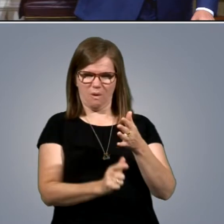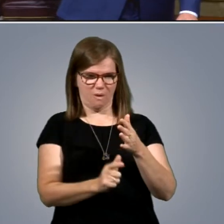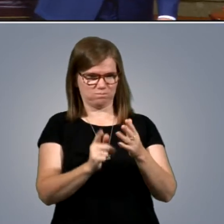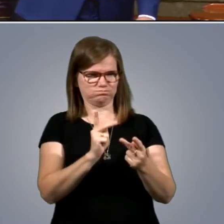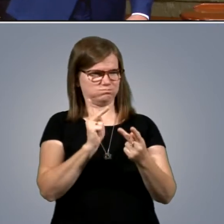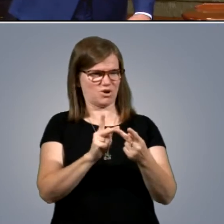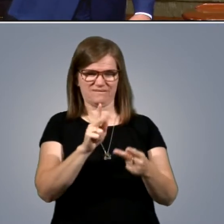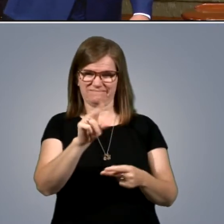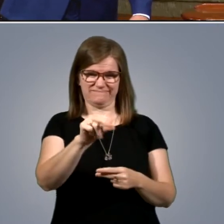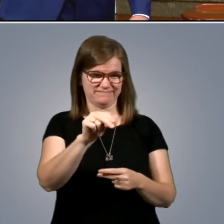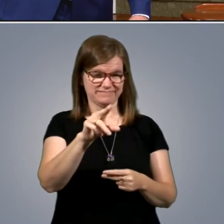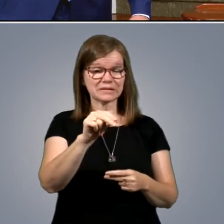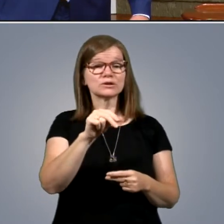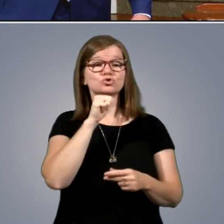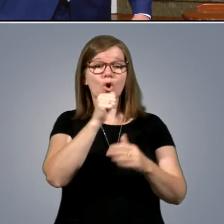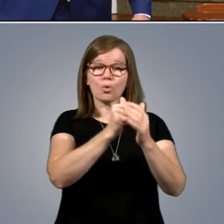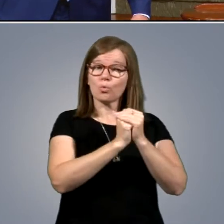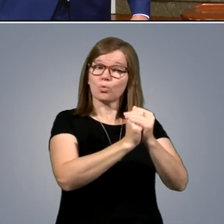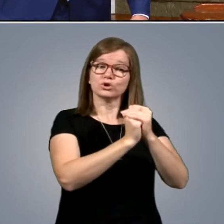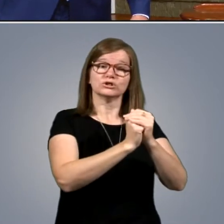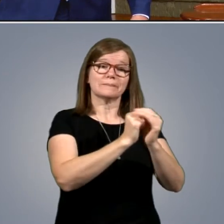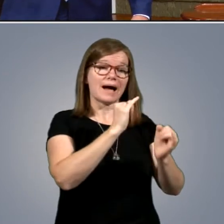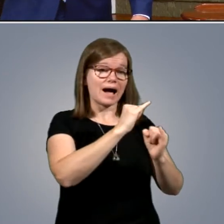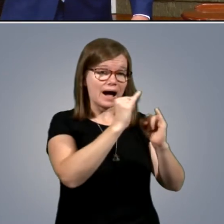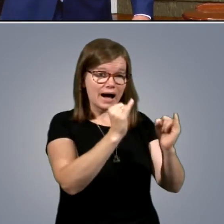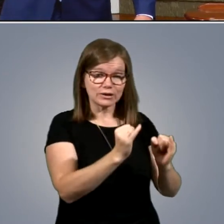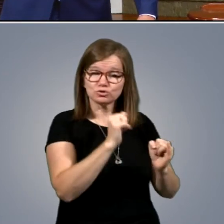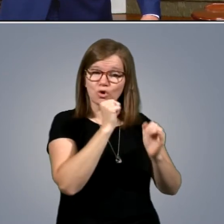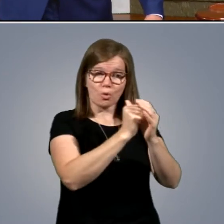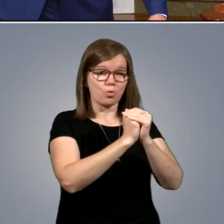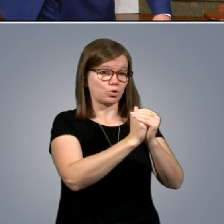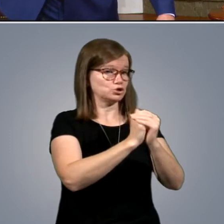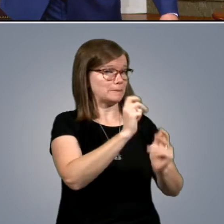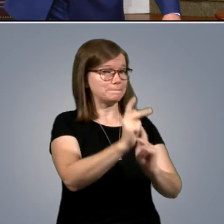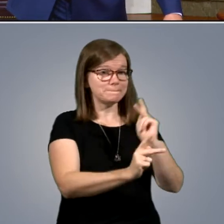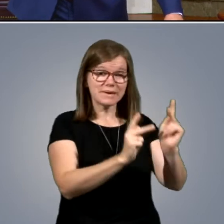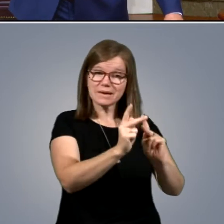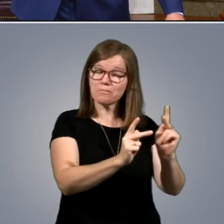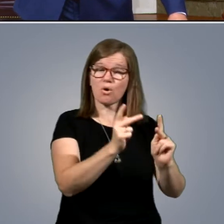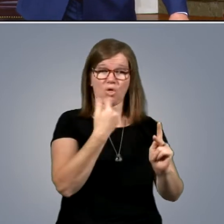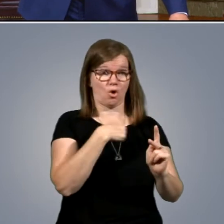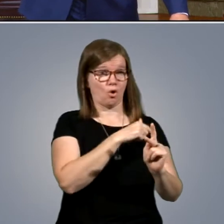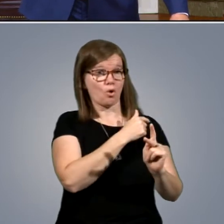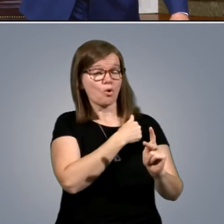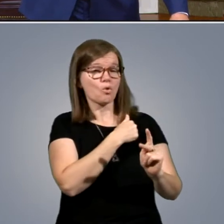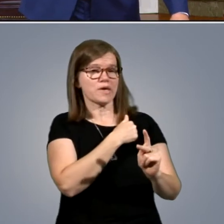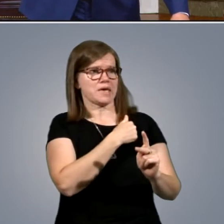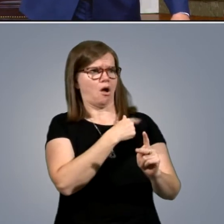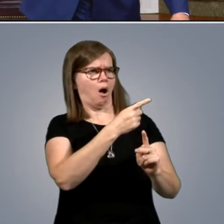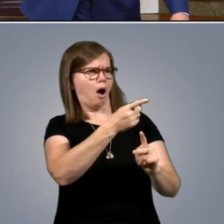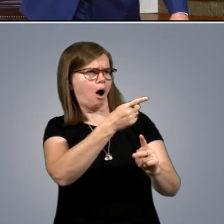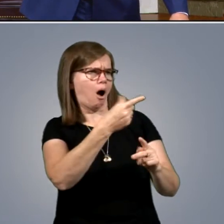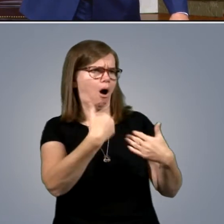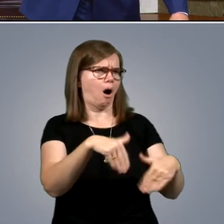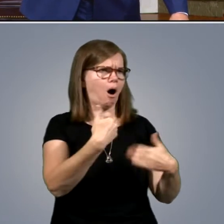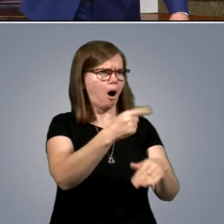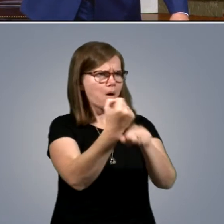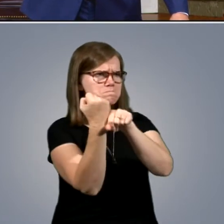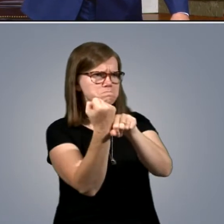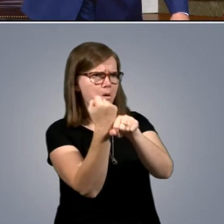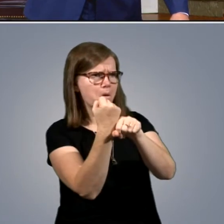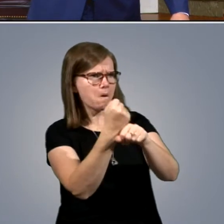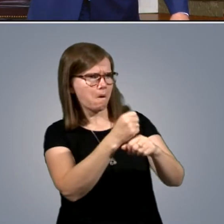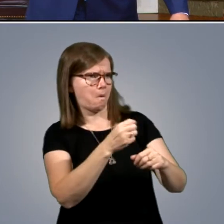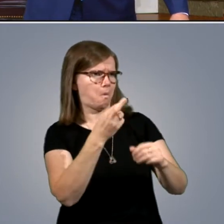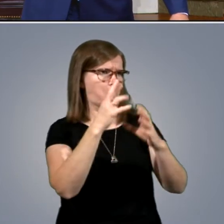don't worship idols. Don't worship people. We oftentimes give much more credence to a guy that can swing a ball bat or dunk a basketball or catch a